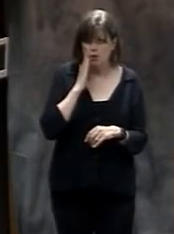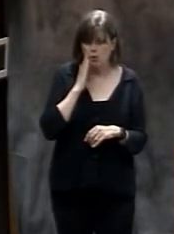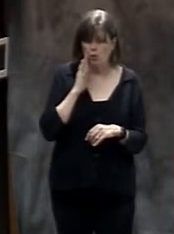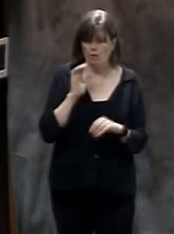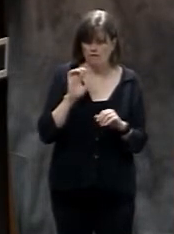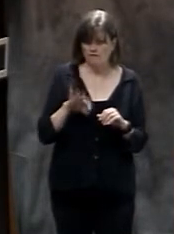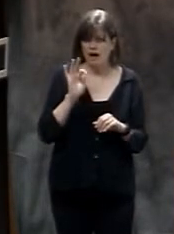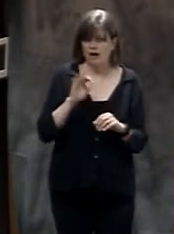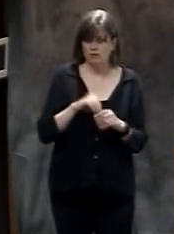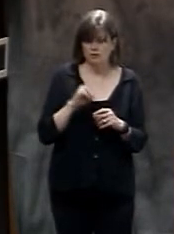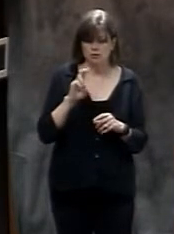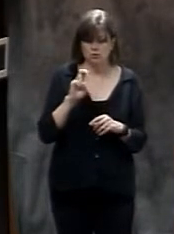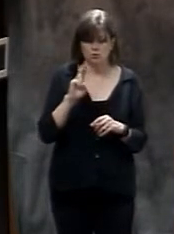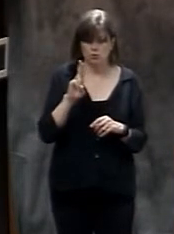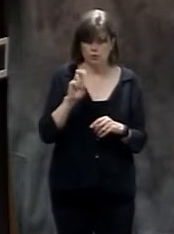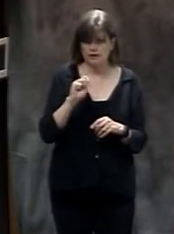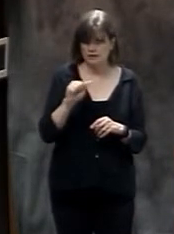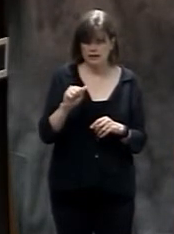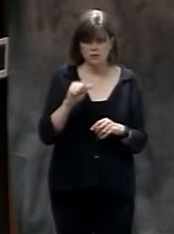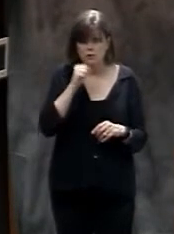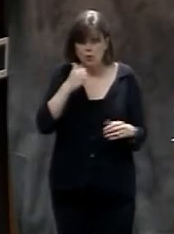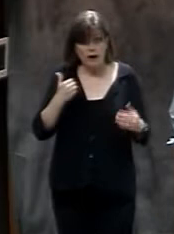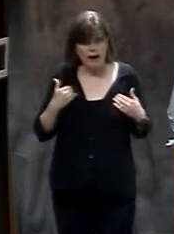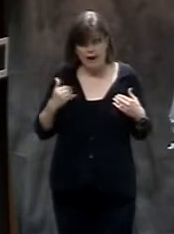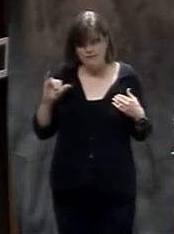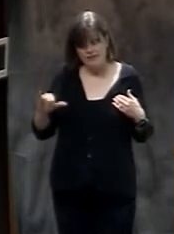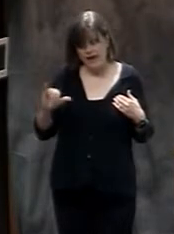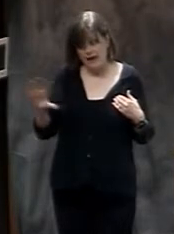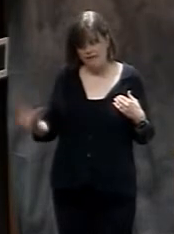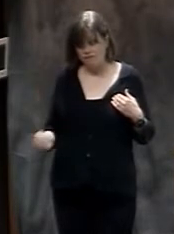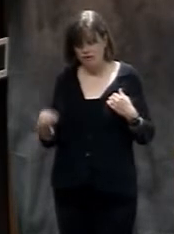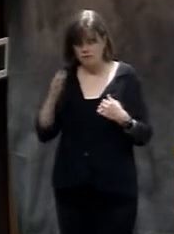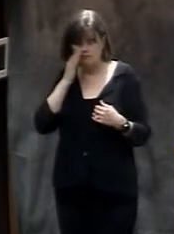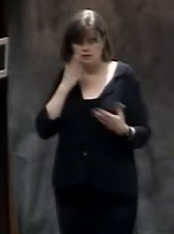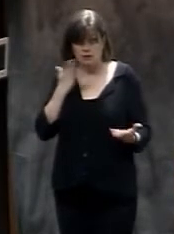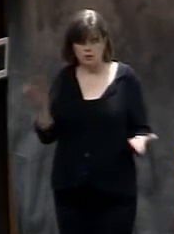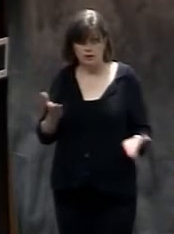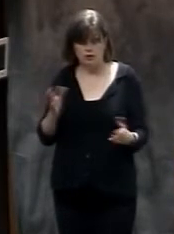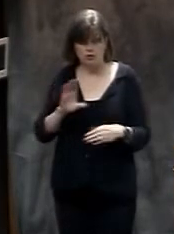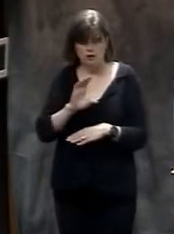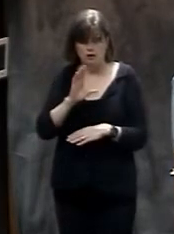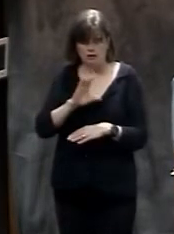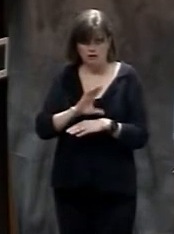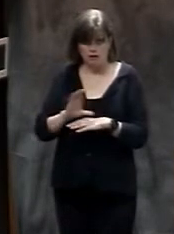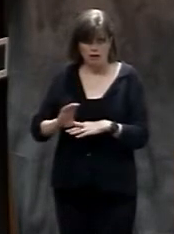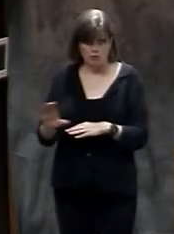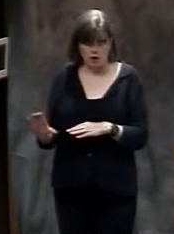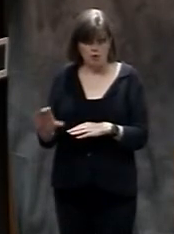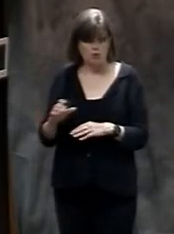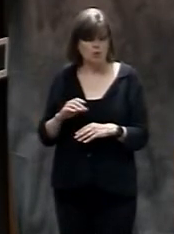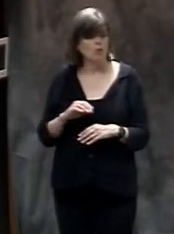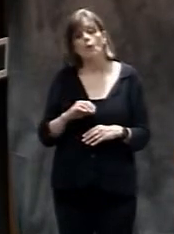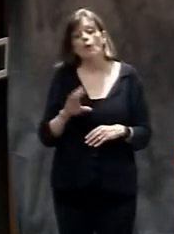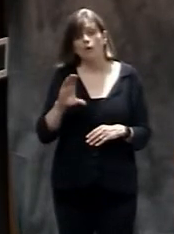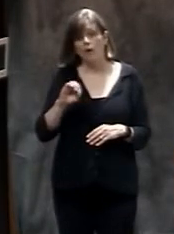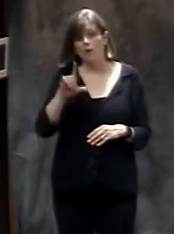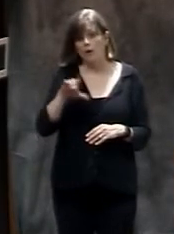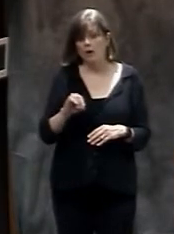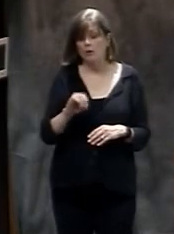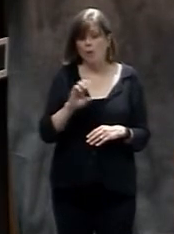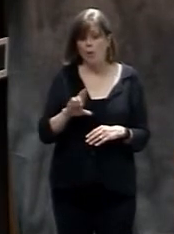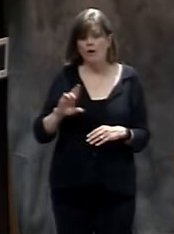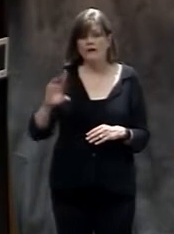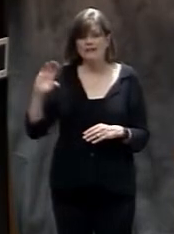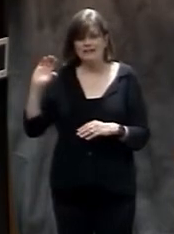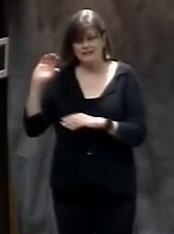have Aedes aegypti in Colorado. So we don't, and we don't have its cousin Aedes albopictus either. So we don't have risk